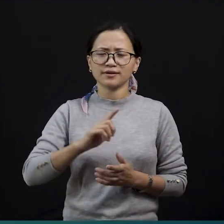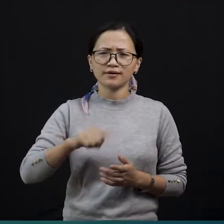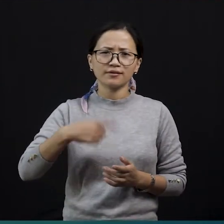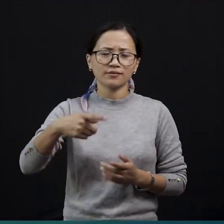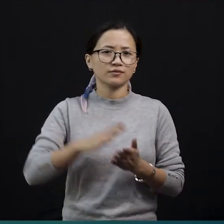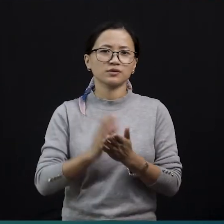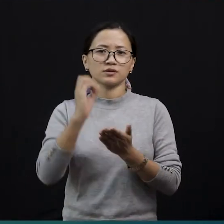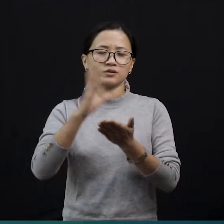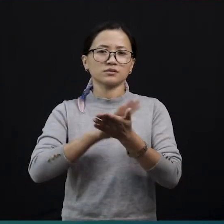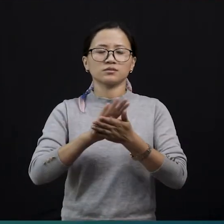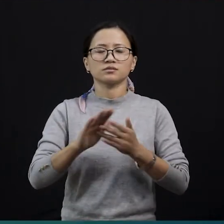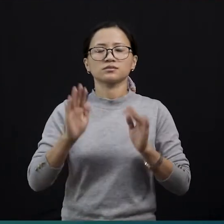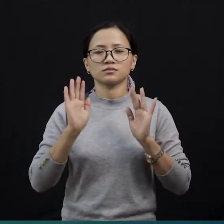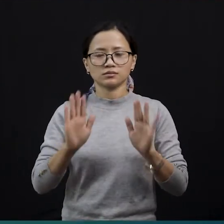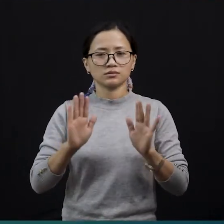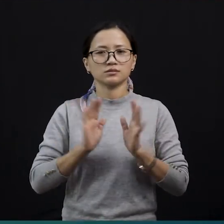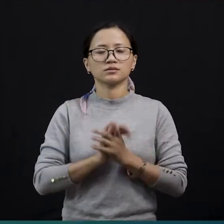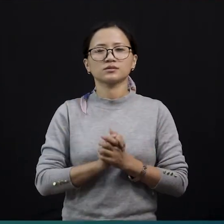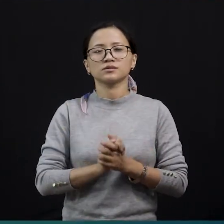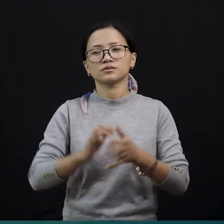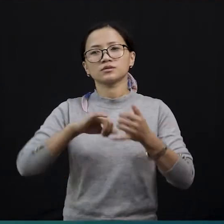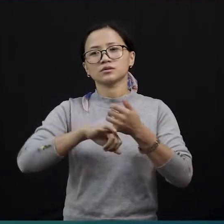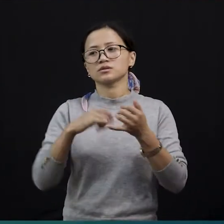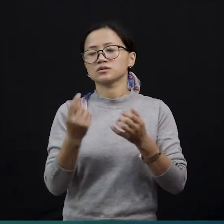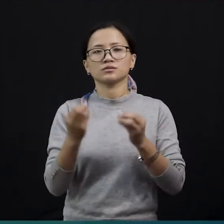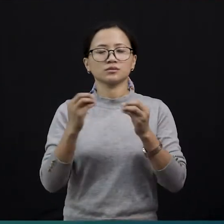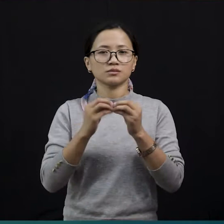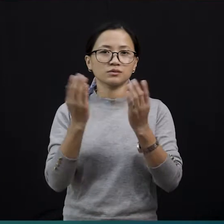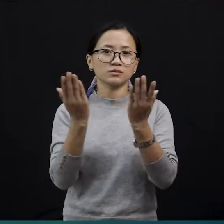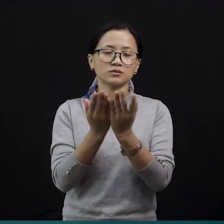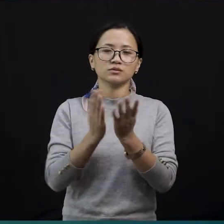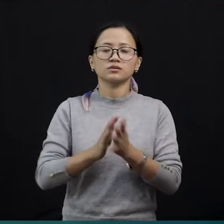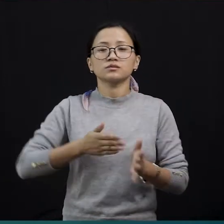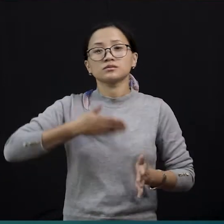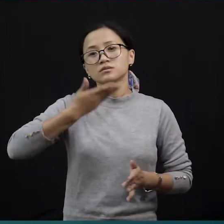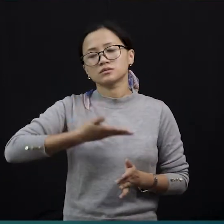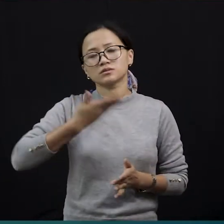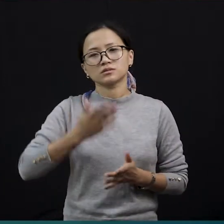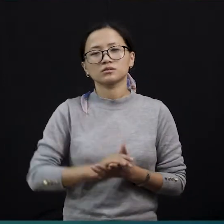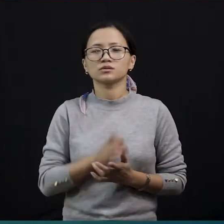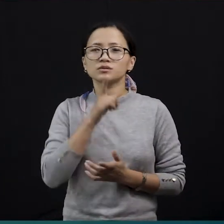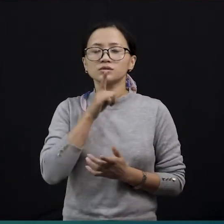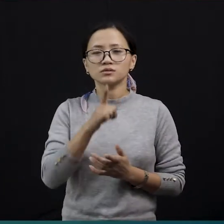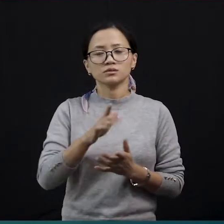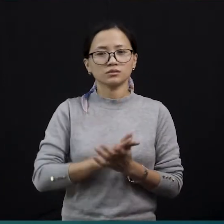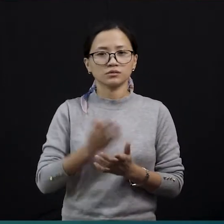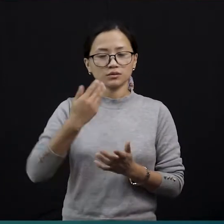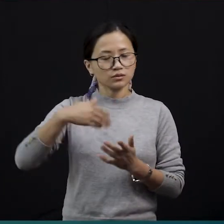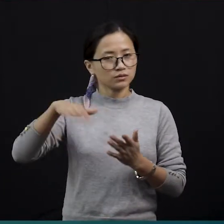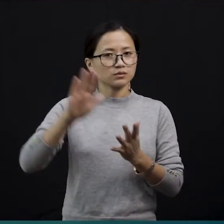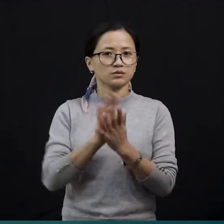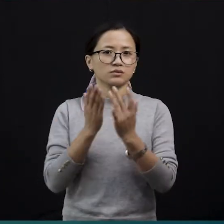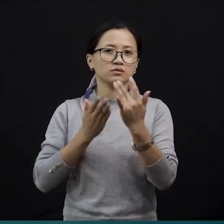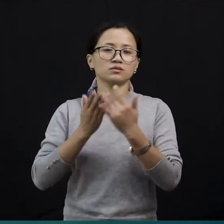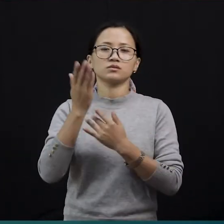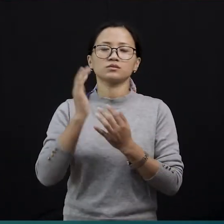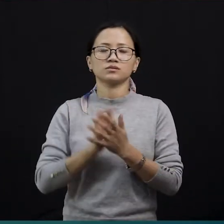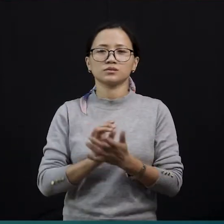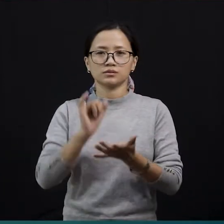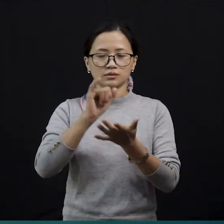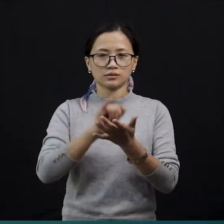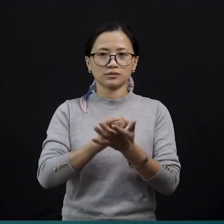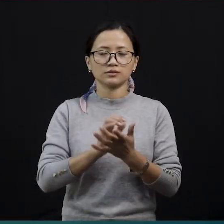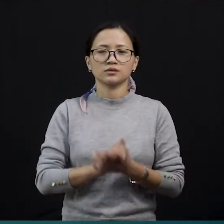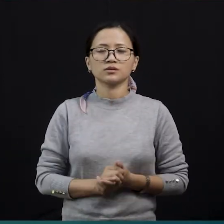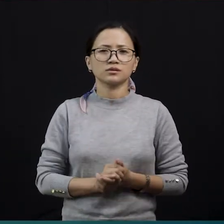chapter, every subject, whatever everyday teachers are teaching you, I'm sure you are going through with that,